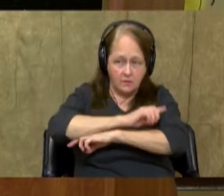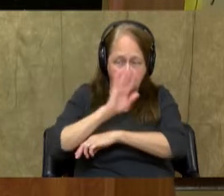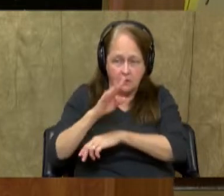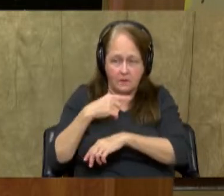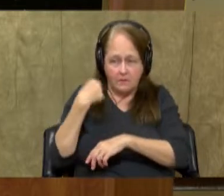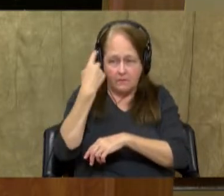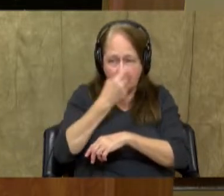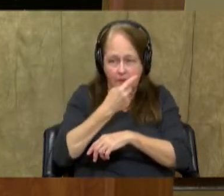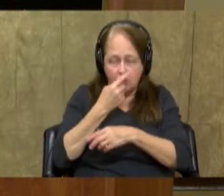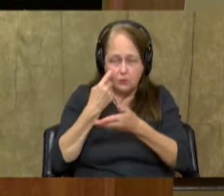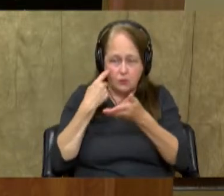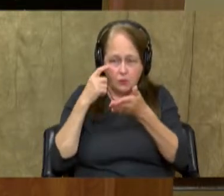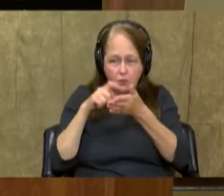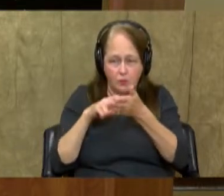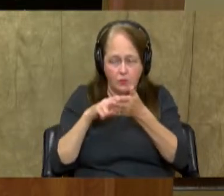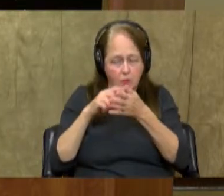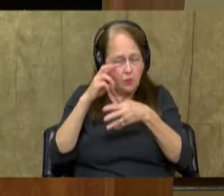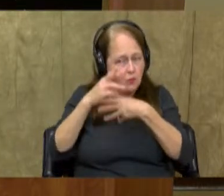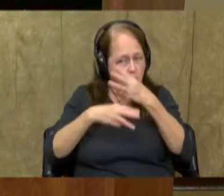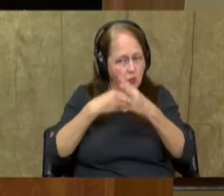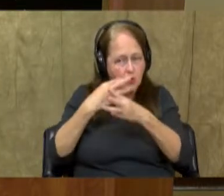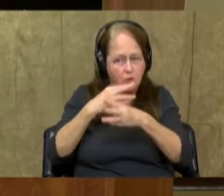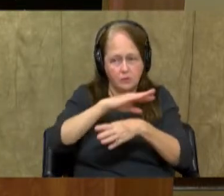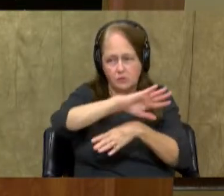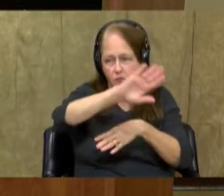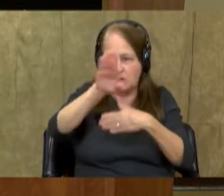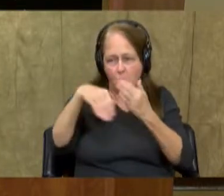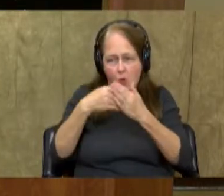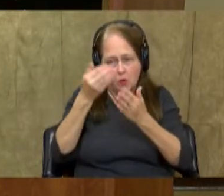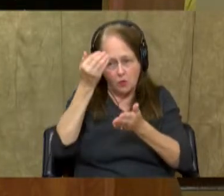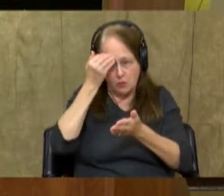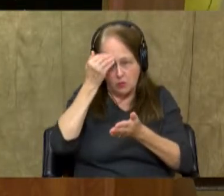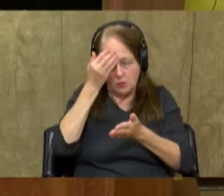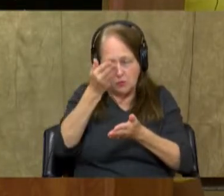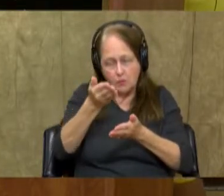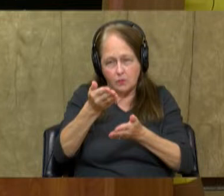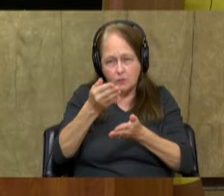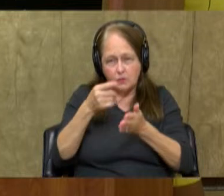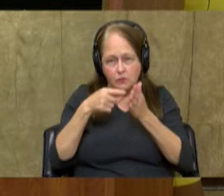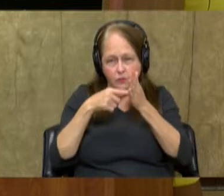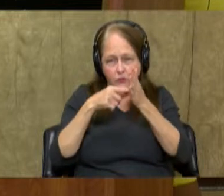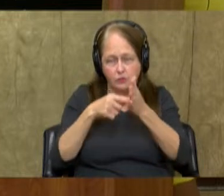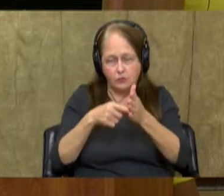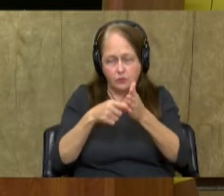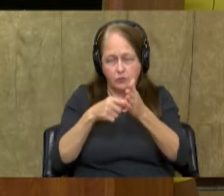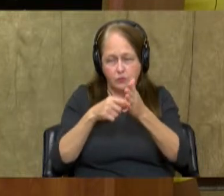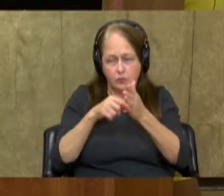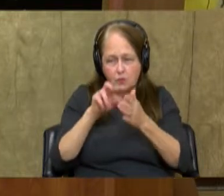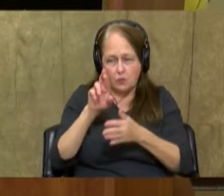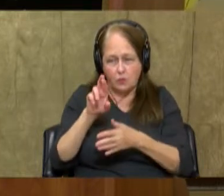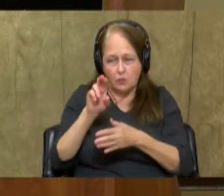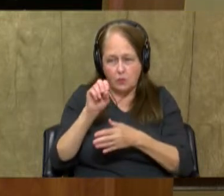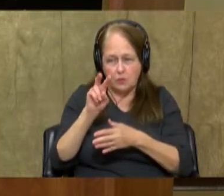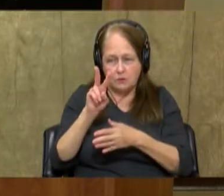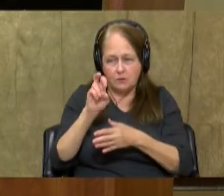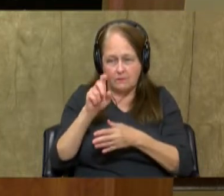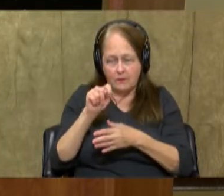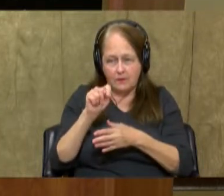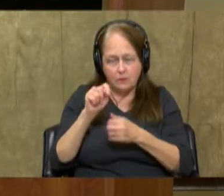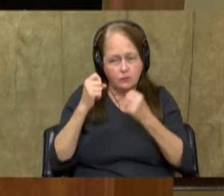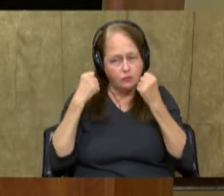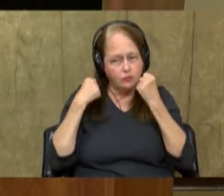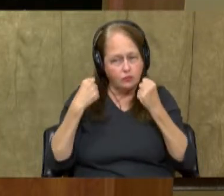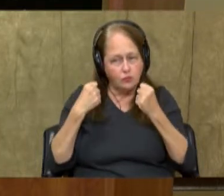face is recognized worldwide. This carving shows Roosevelt as a strong, healthy